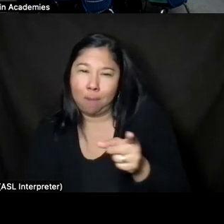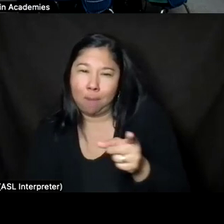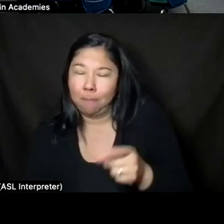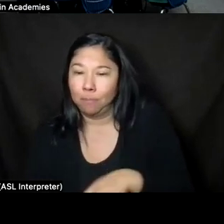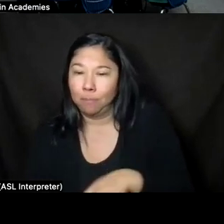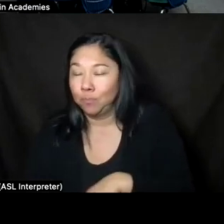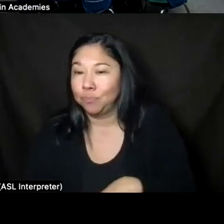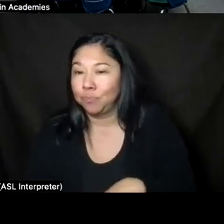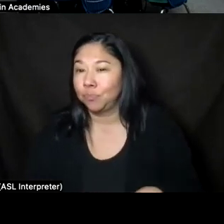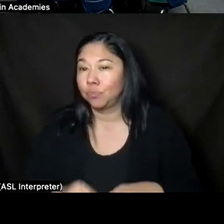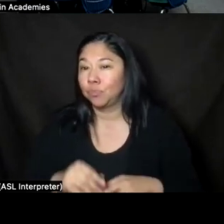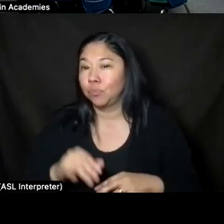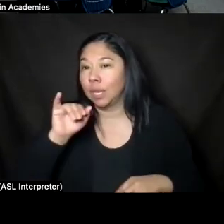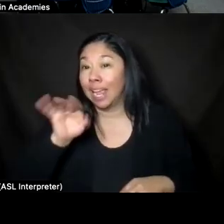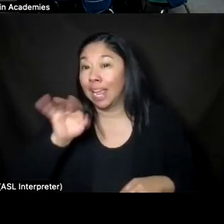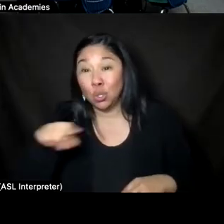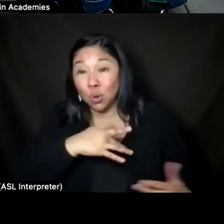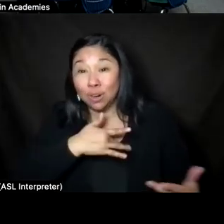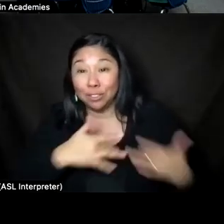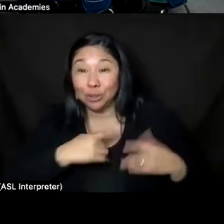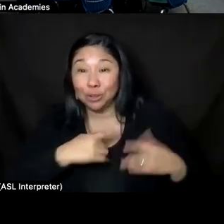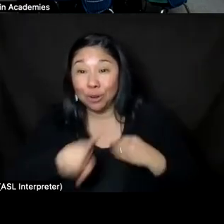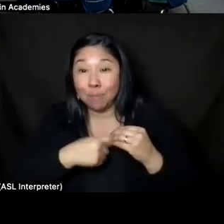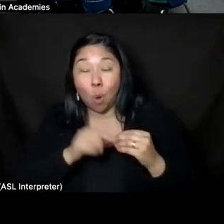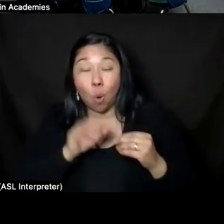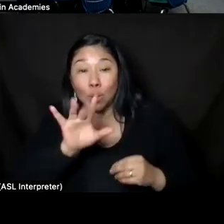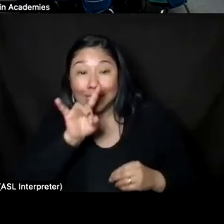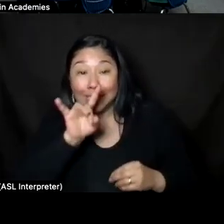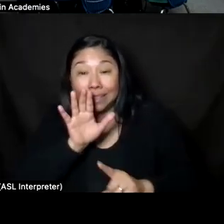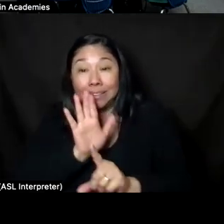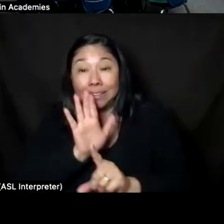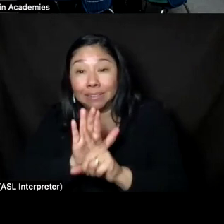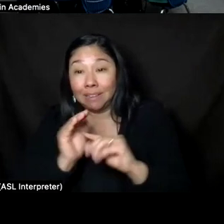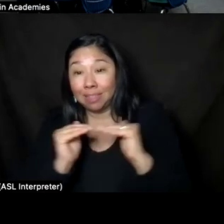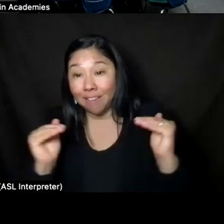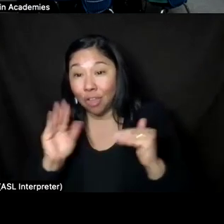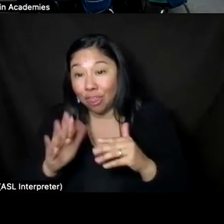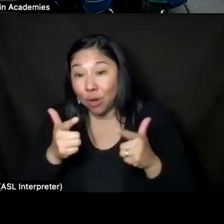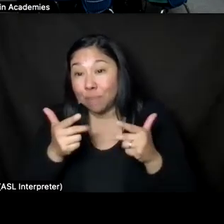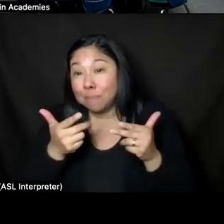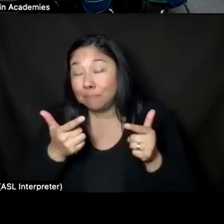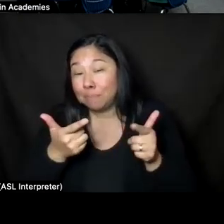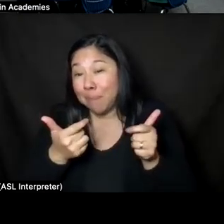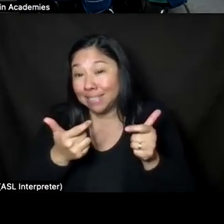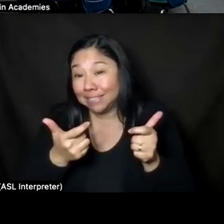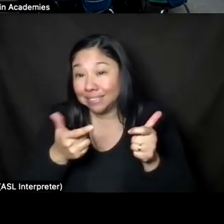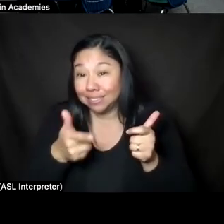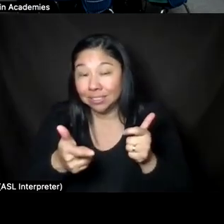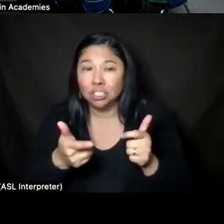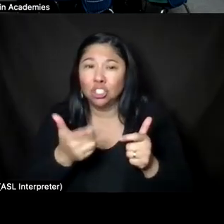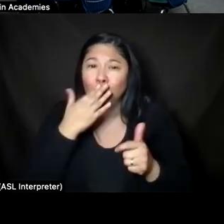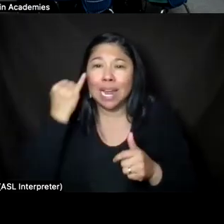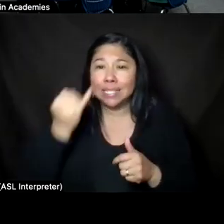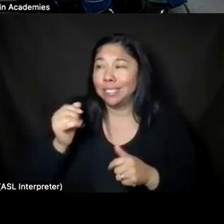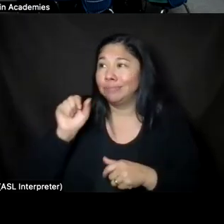And if you're concerned about where your child is at and the pace that they're learning at, it's a really good idea just to talk to their teacher,